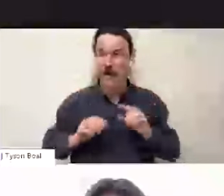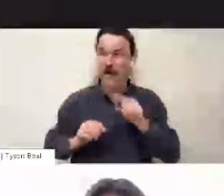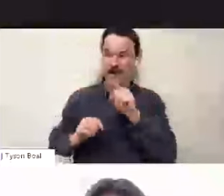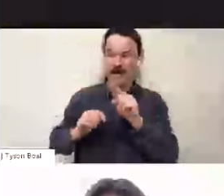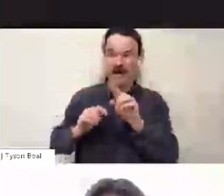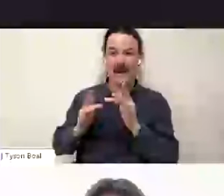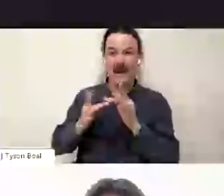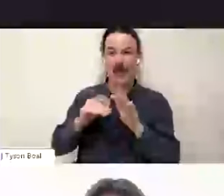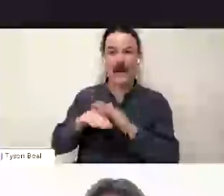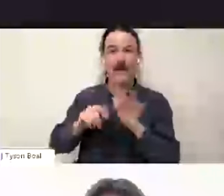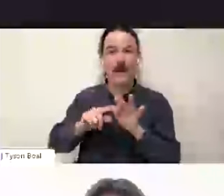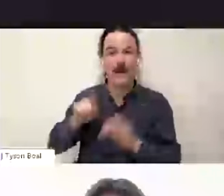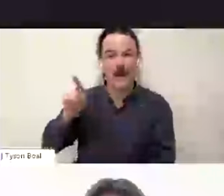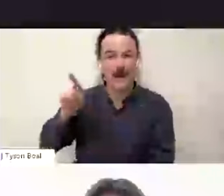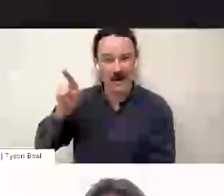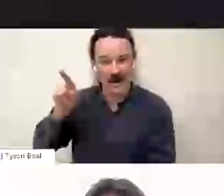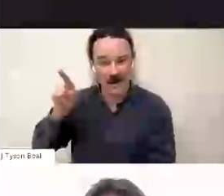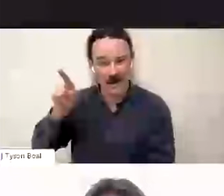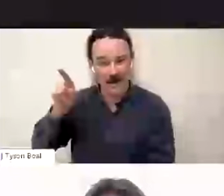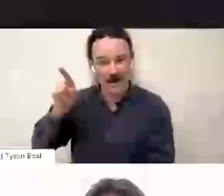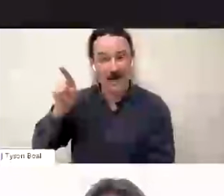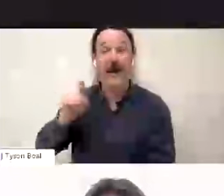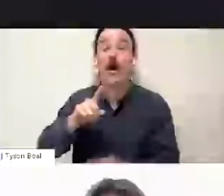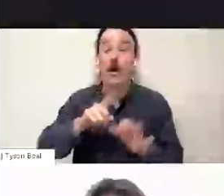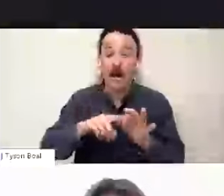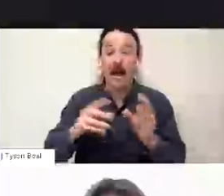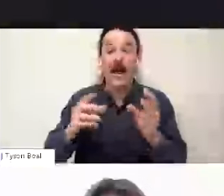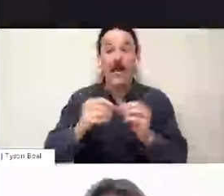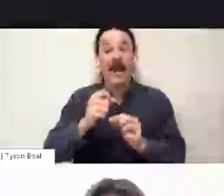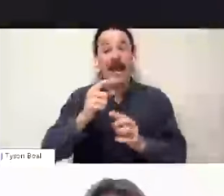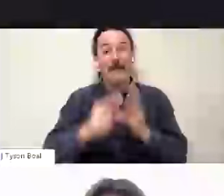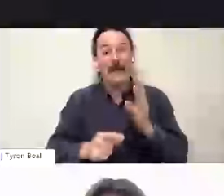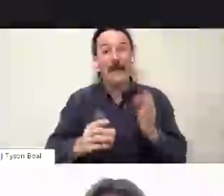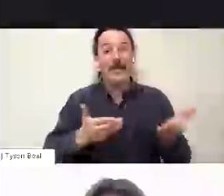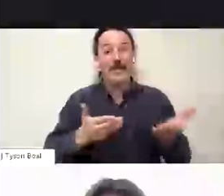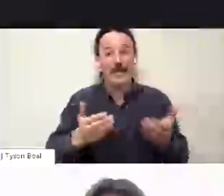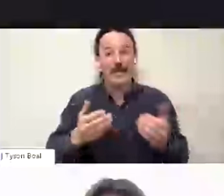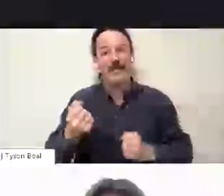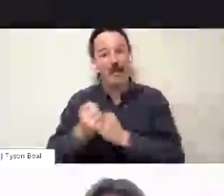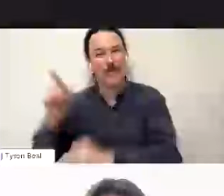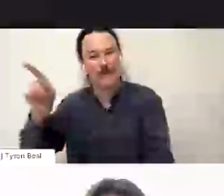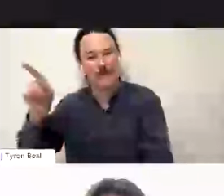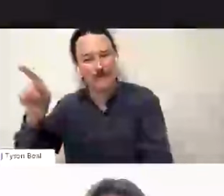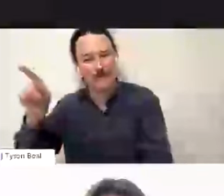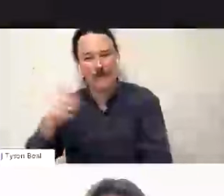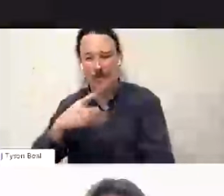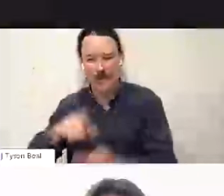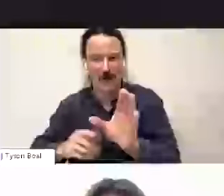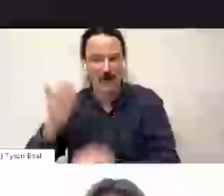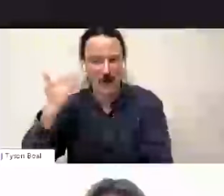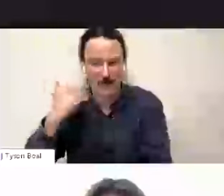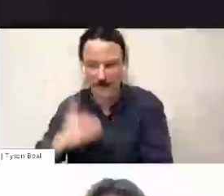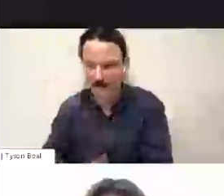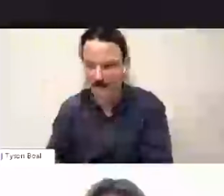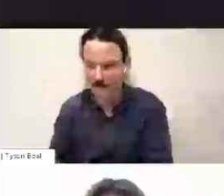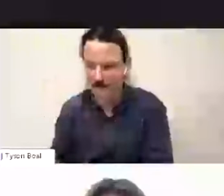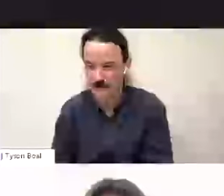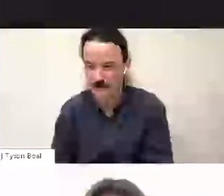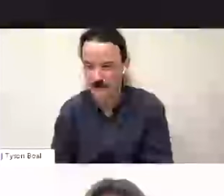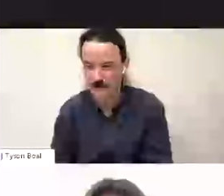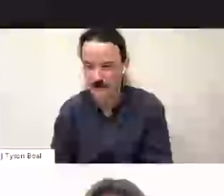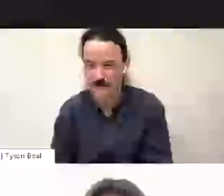by Queenslanders with disabilities back in those days. So we're talking about 20 years ago now. In